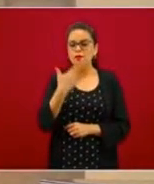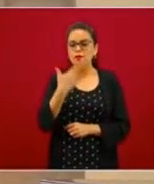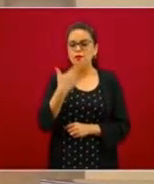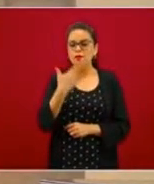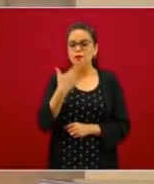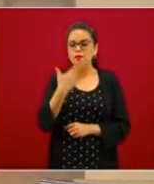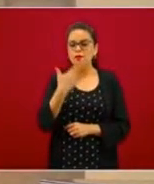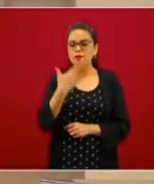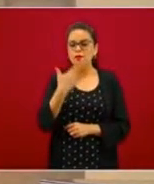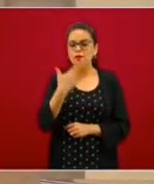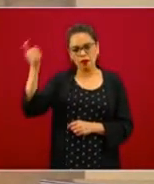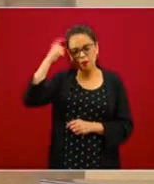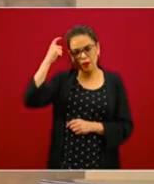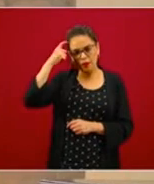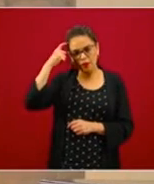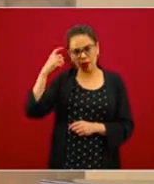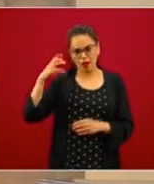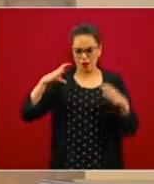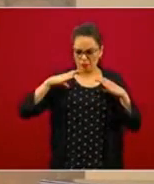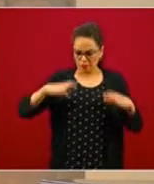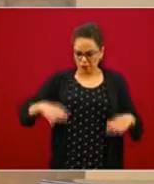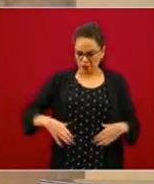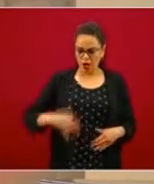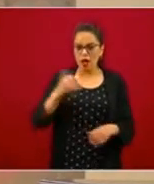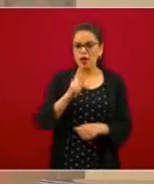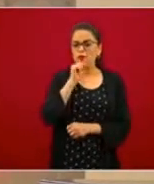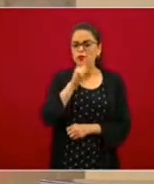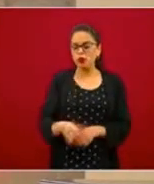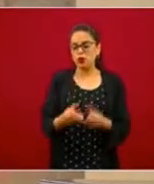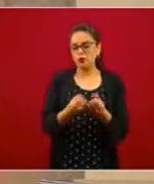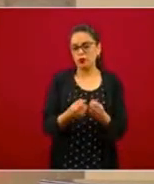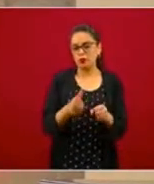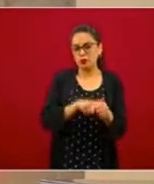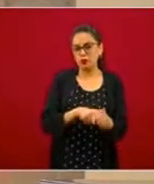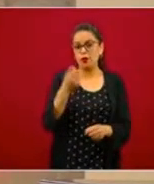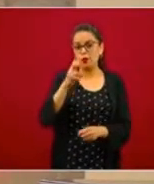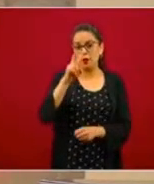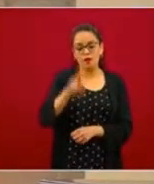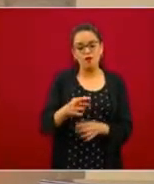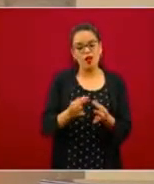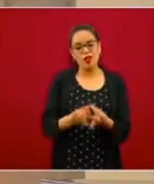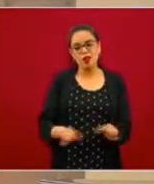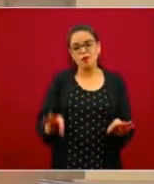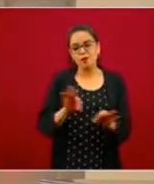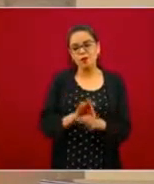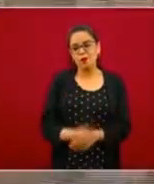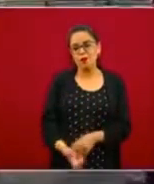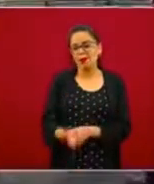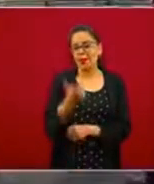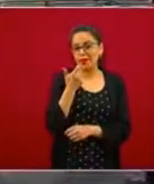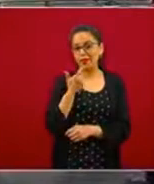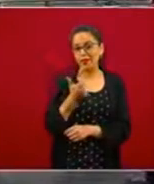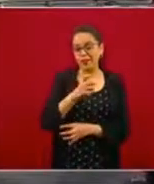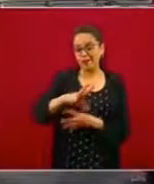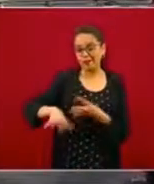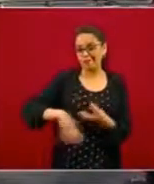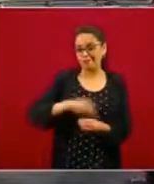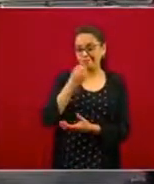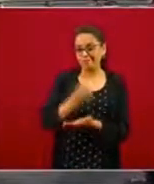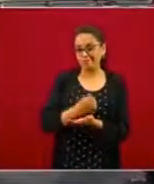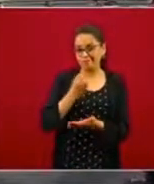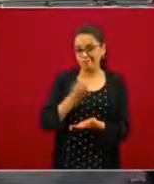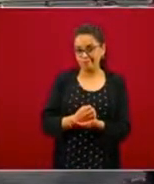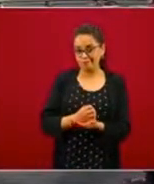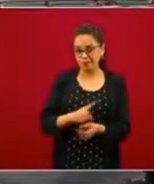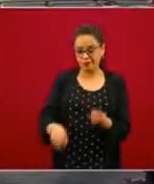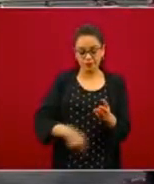física, mental, physical pero también well-being, social. mental Y por eso well-being, es and tan social importante la well-being. And parte that's why the económica. Y economic lo part otro is es que so tiene que ser important. solidario. And the third Todos y